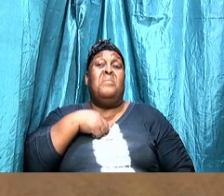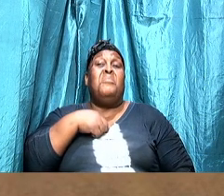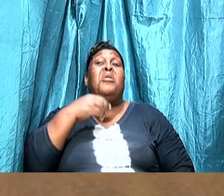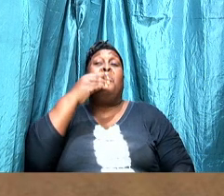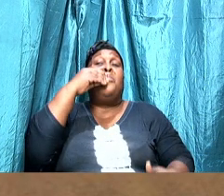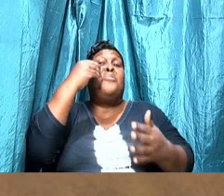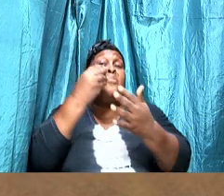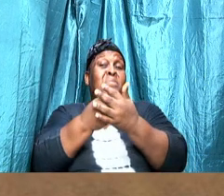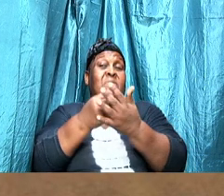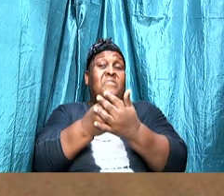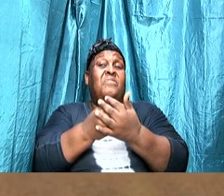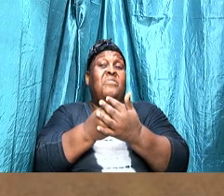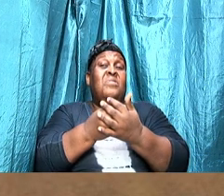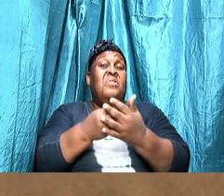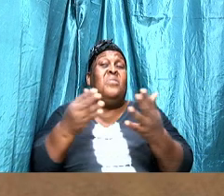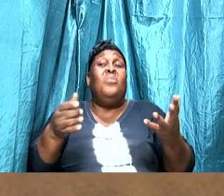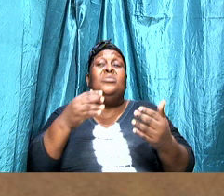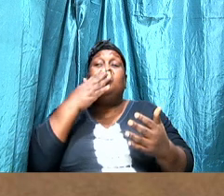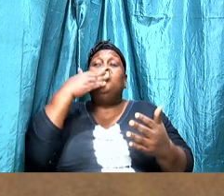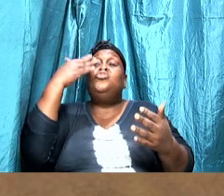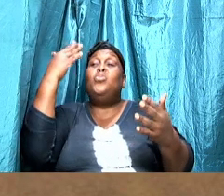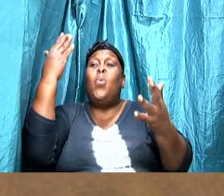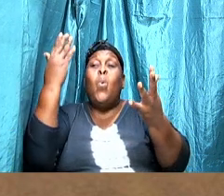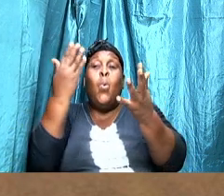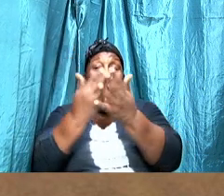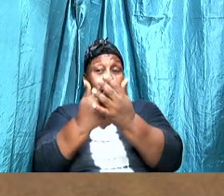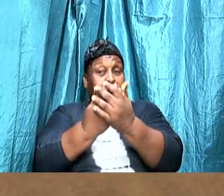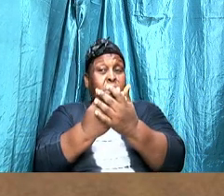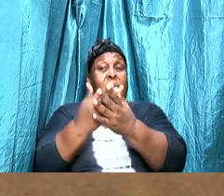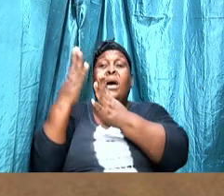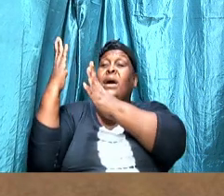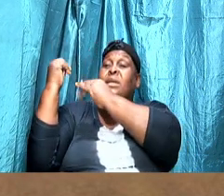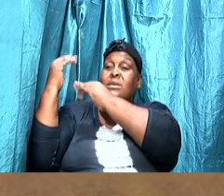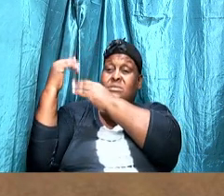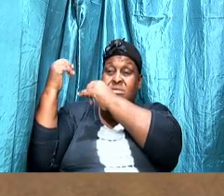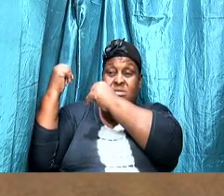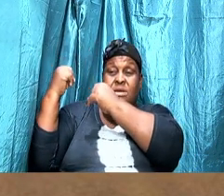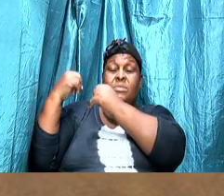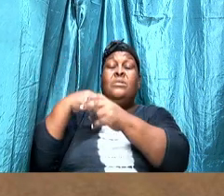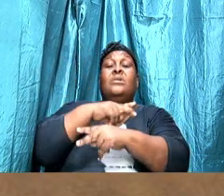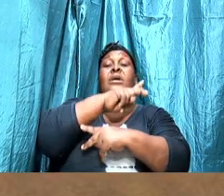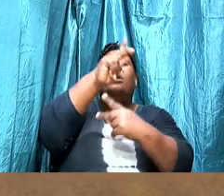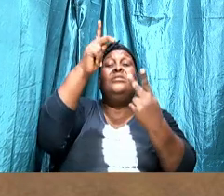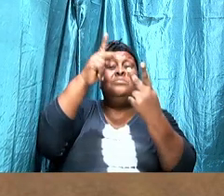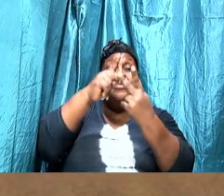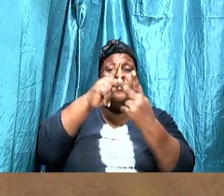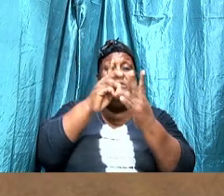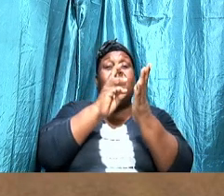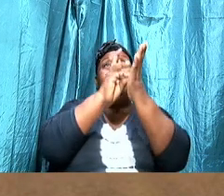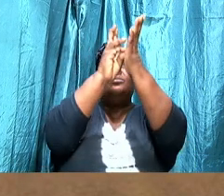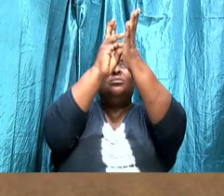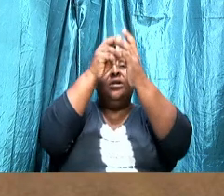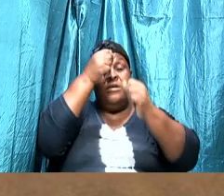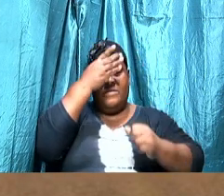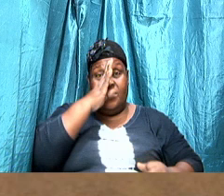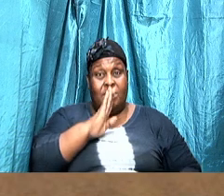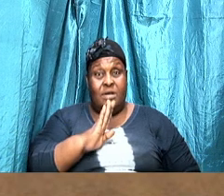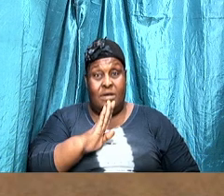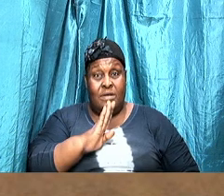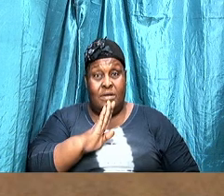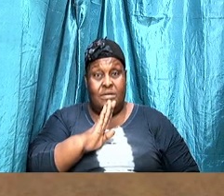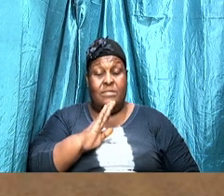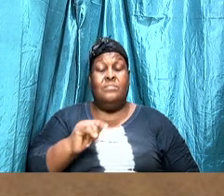speak about that we can prove what is the good and acceptable and